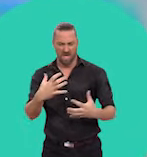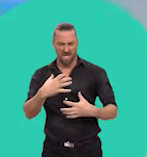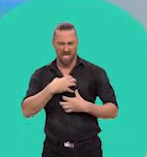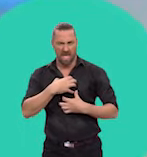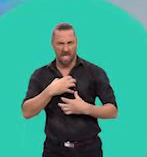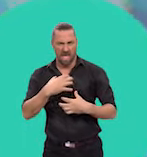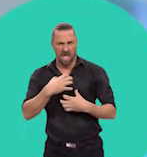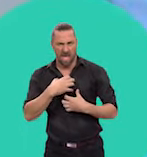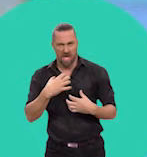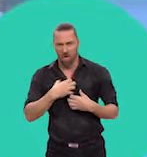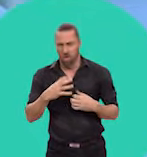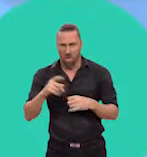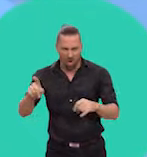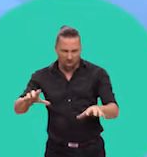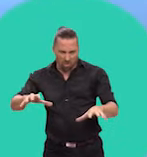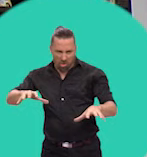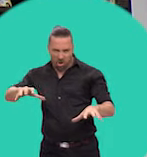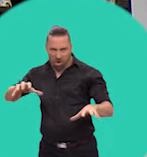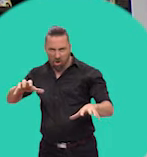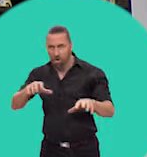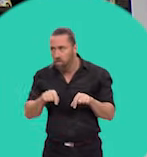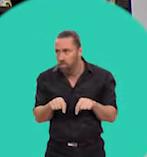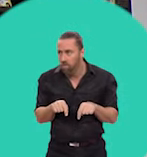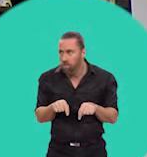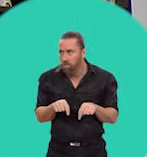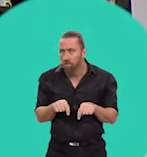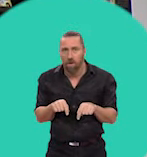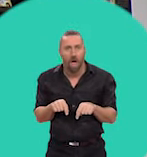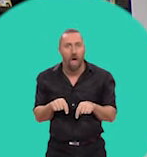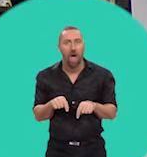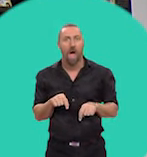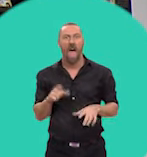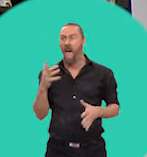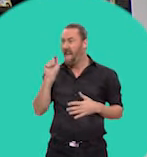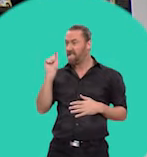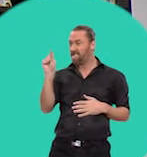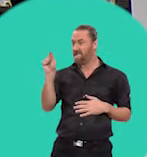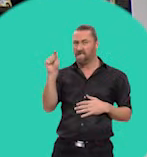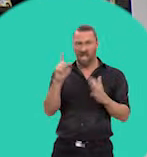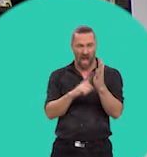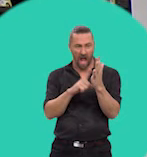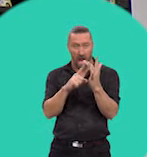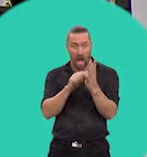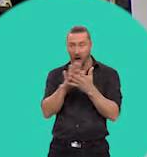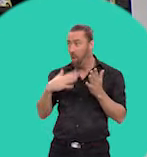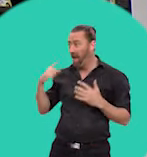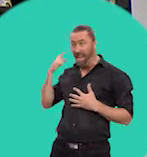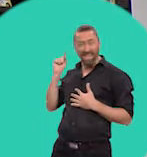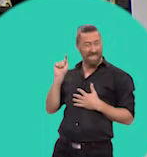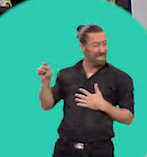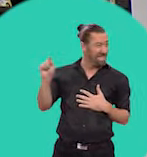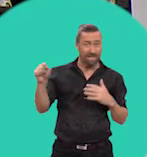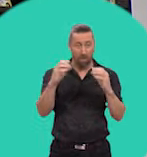bush, with the most fearsome cry of all. "That's it," thought Leonard. "She wants to hear the sound